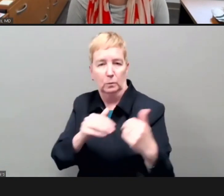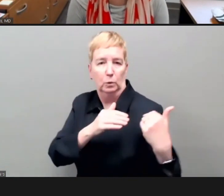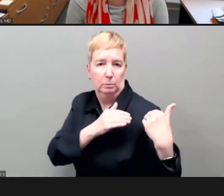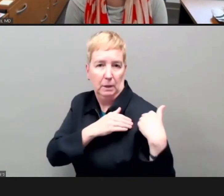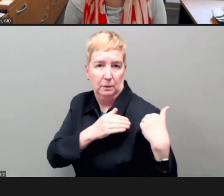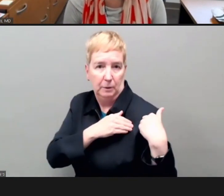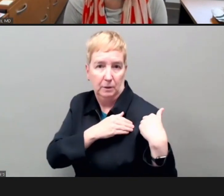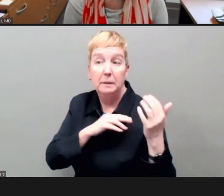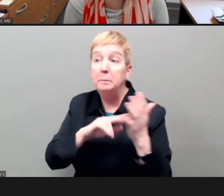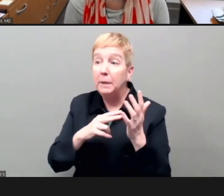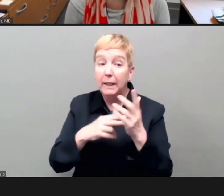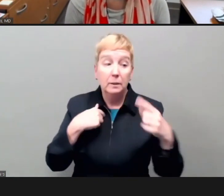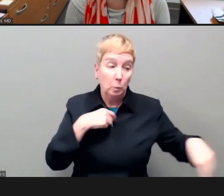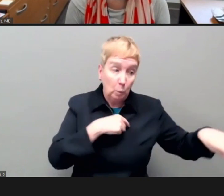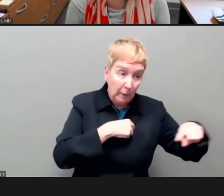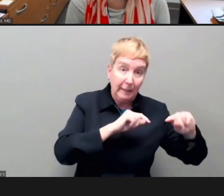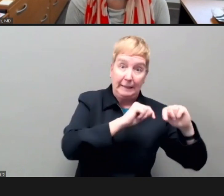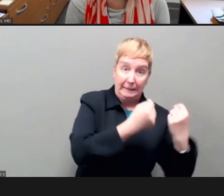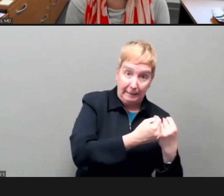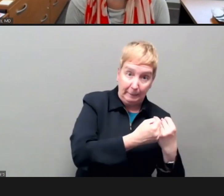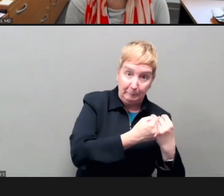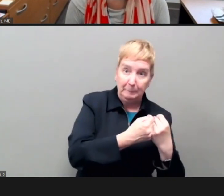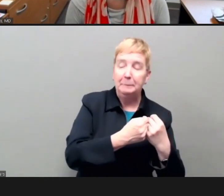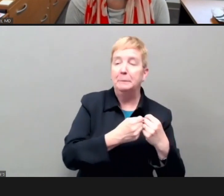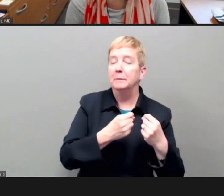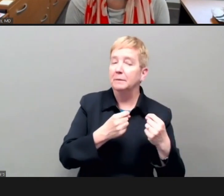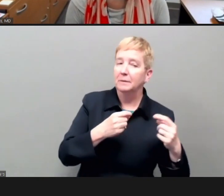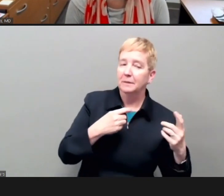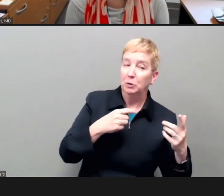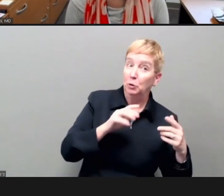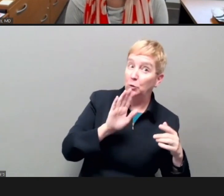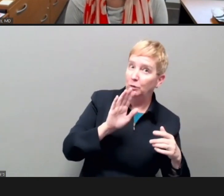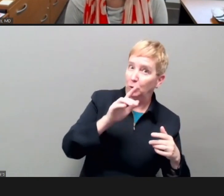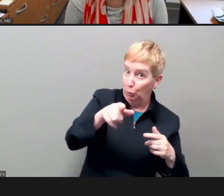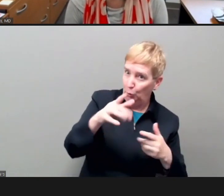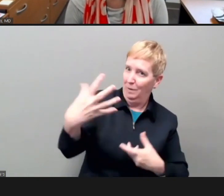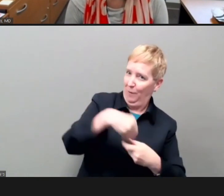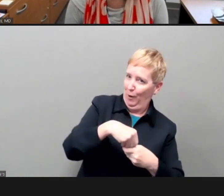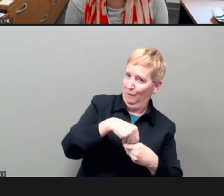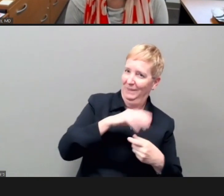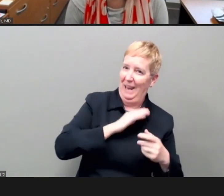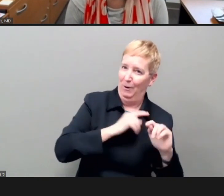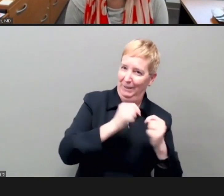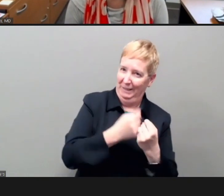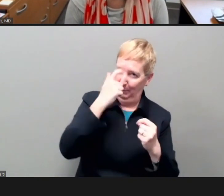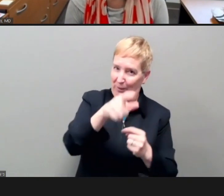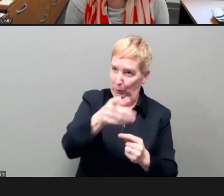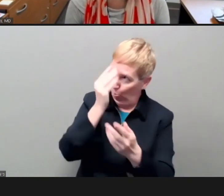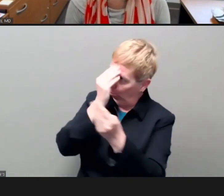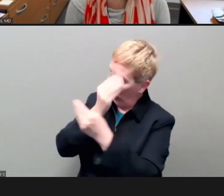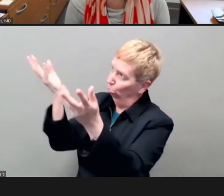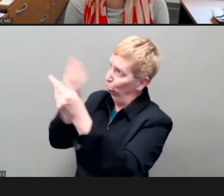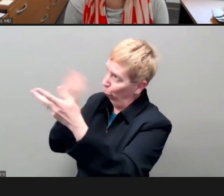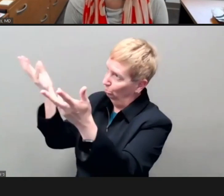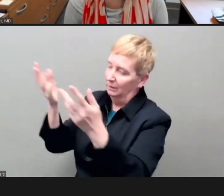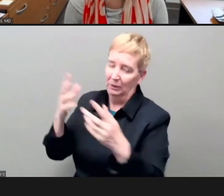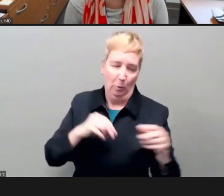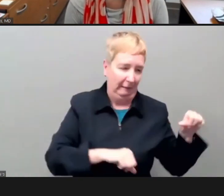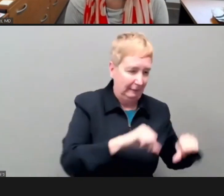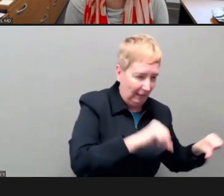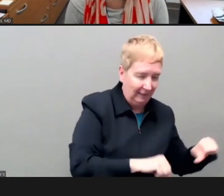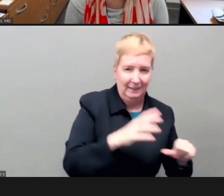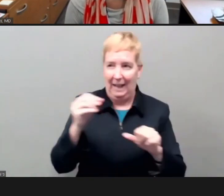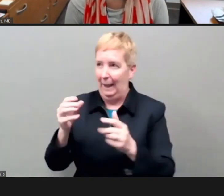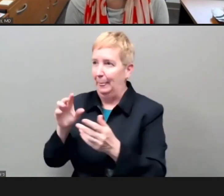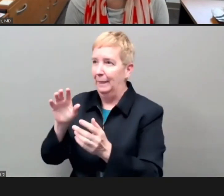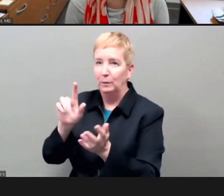as a team, you, the media as communicators, and our experts here in the state of New Mexico, we need to keep